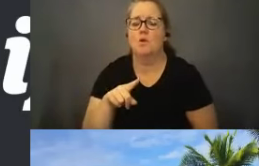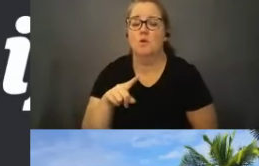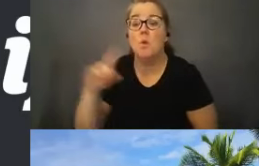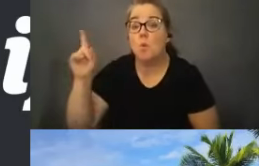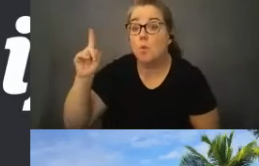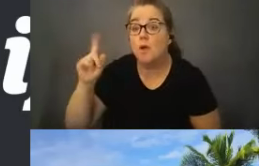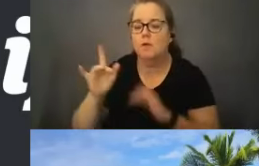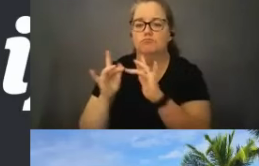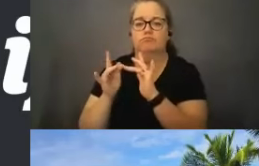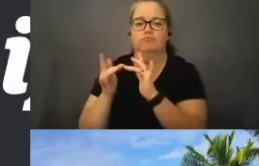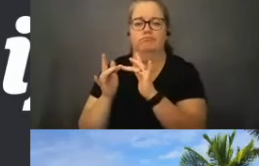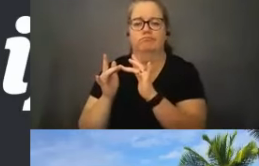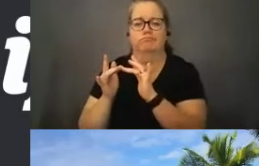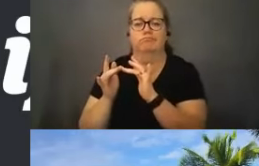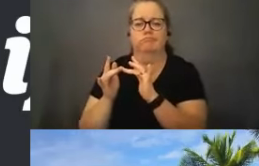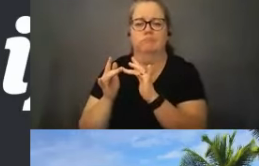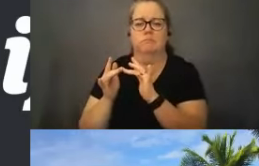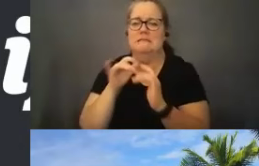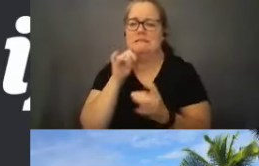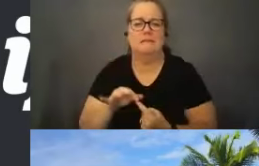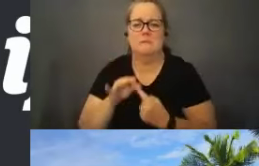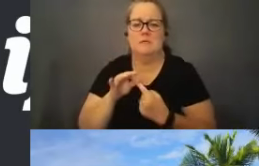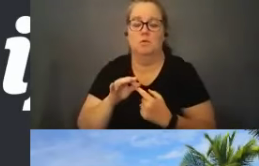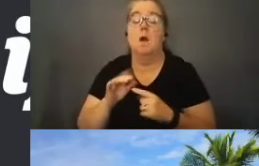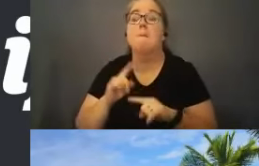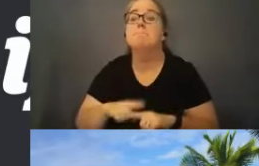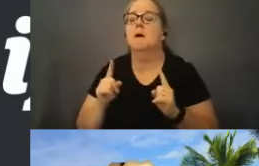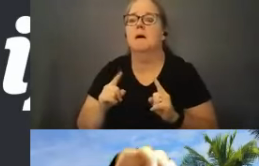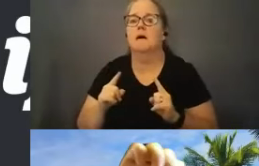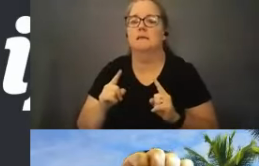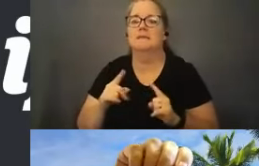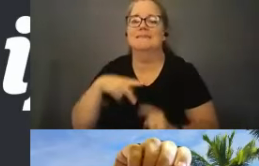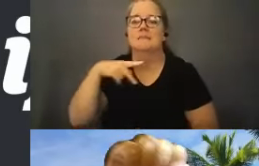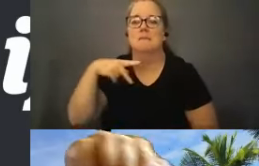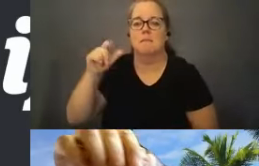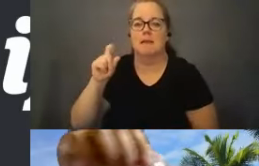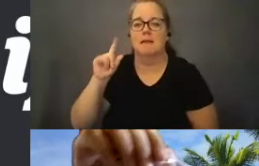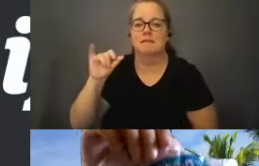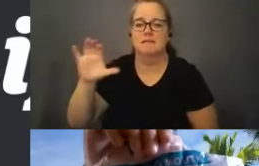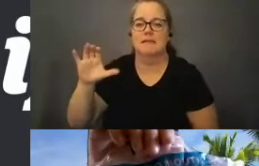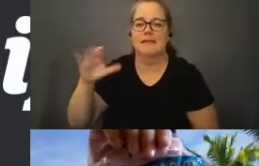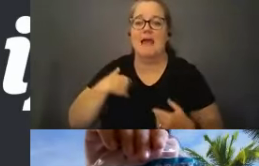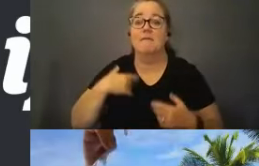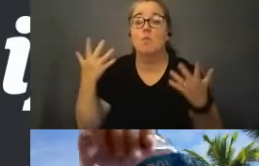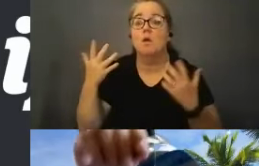It's nothing special. It's plastic, but the nice thing is it has this little filter,